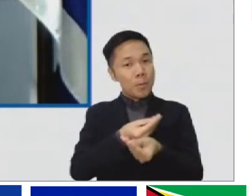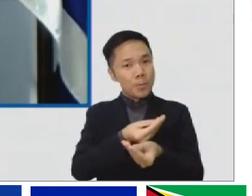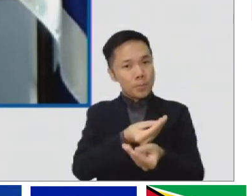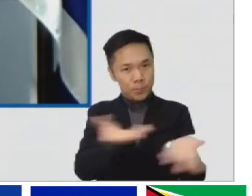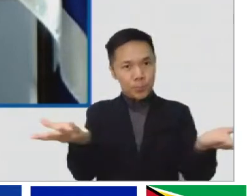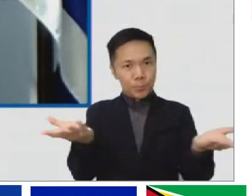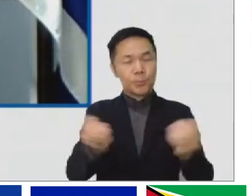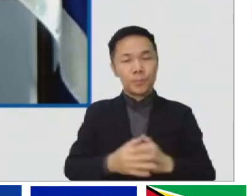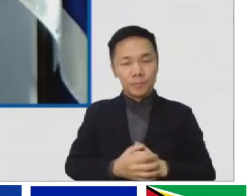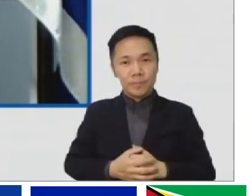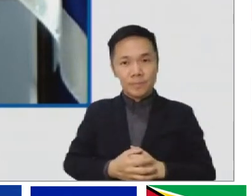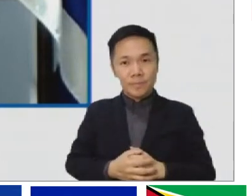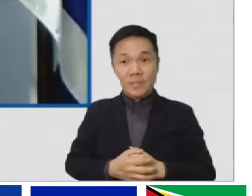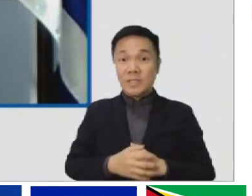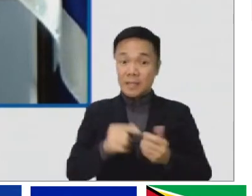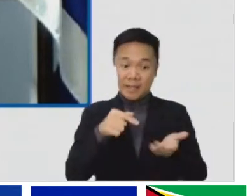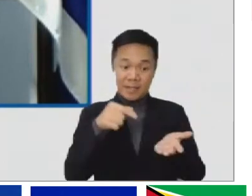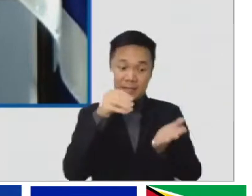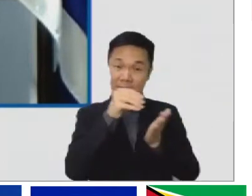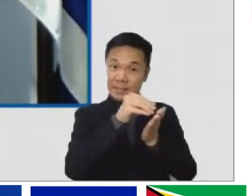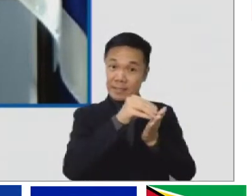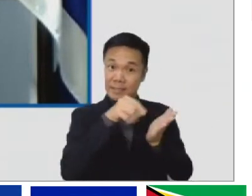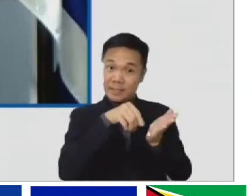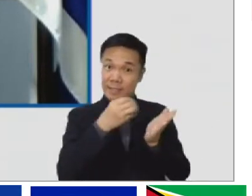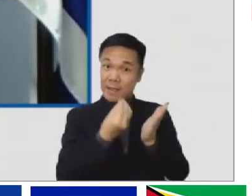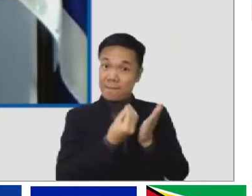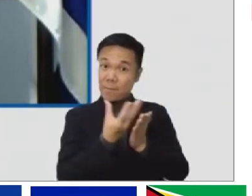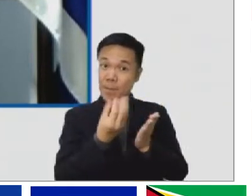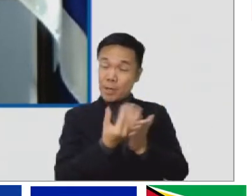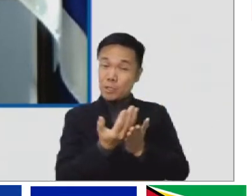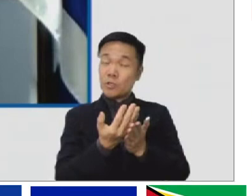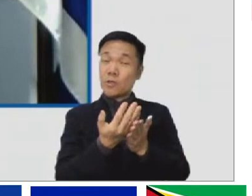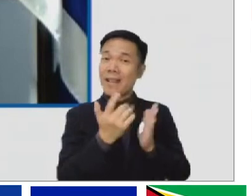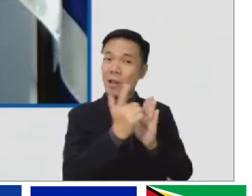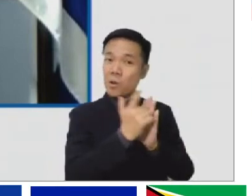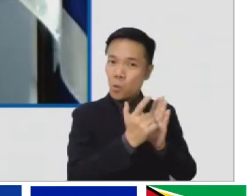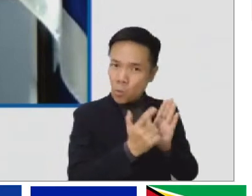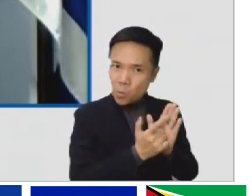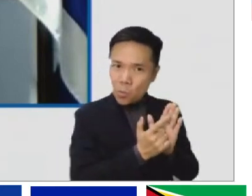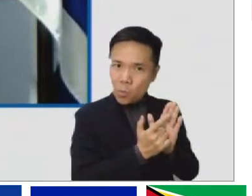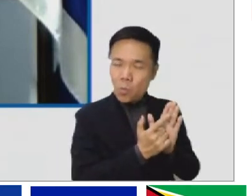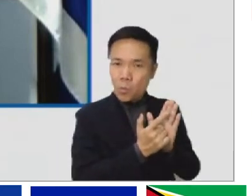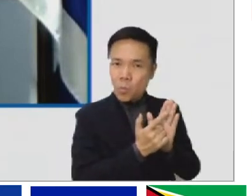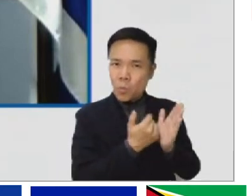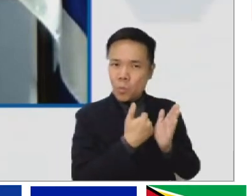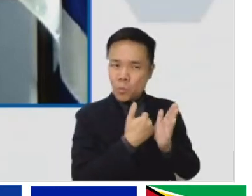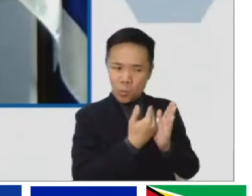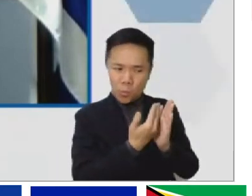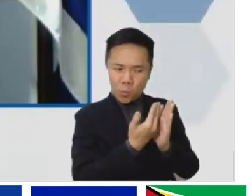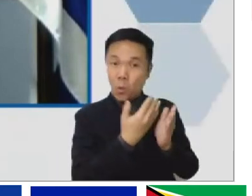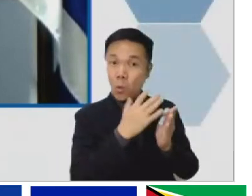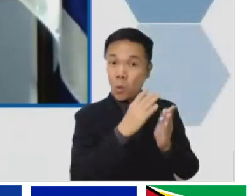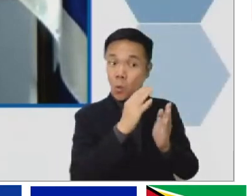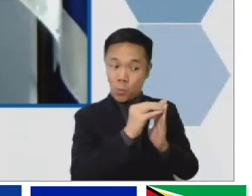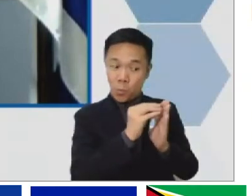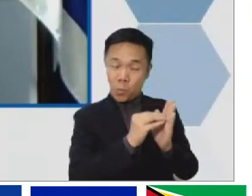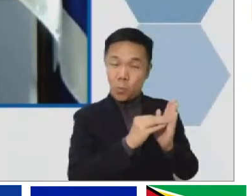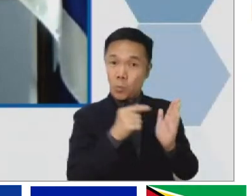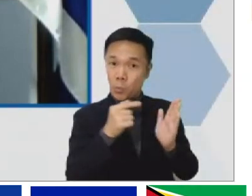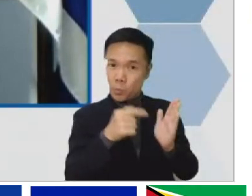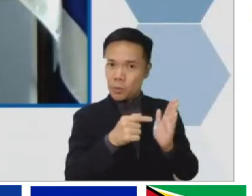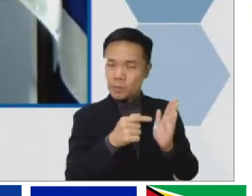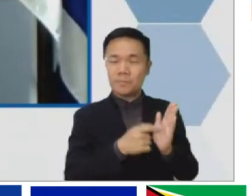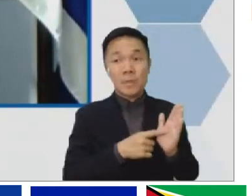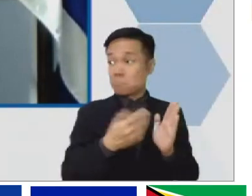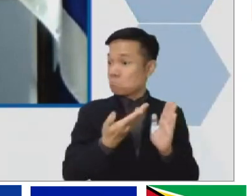information law, that is very important so that persons can have have the information